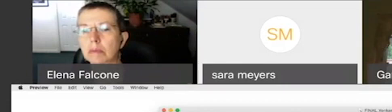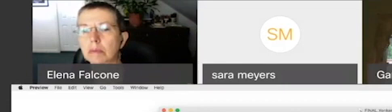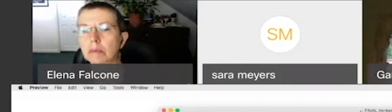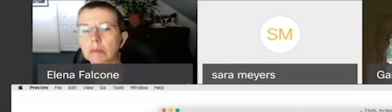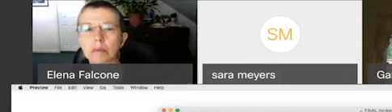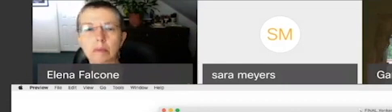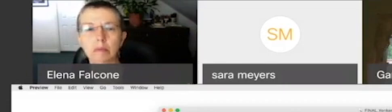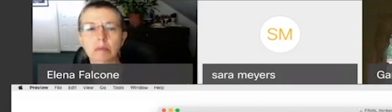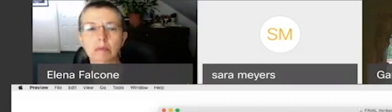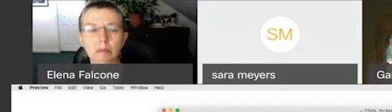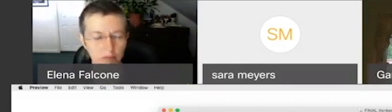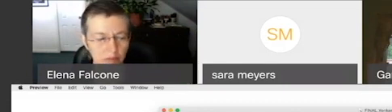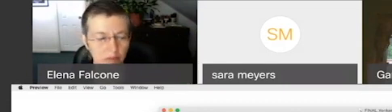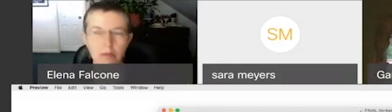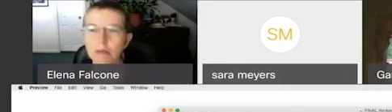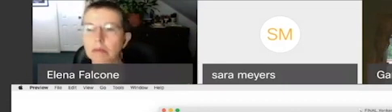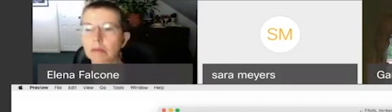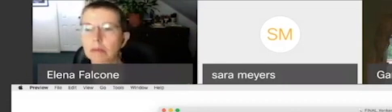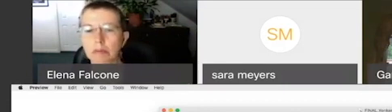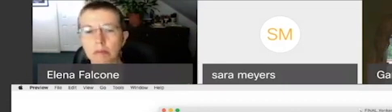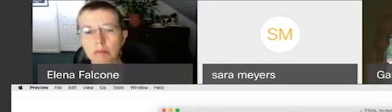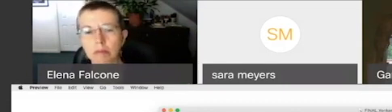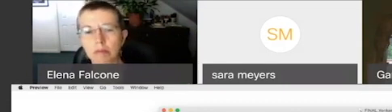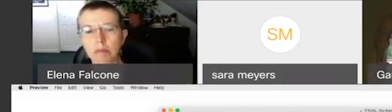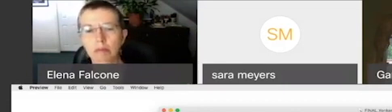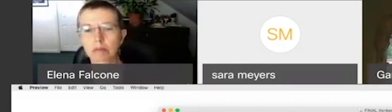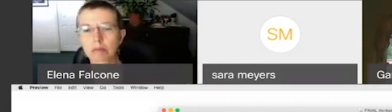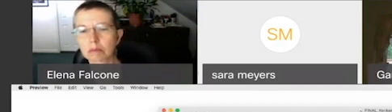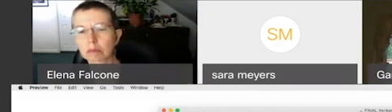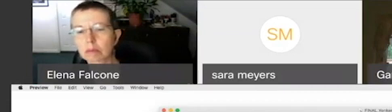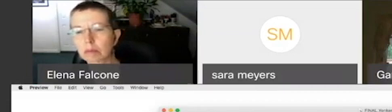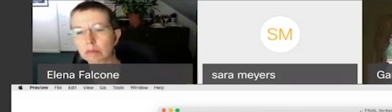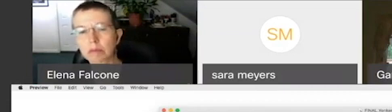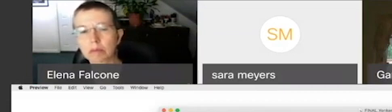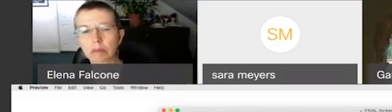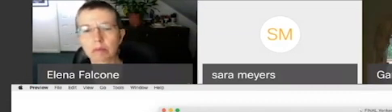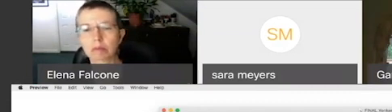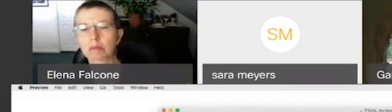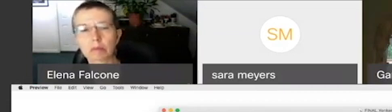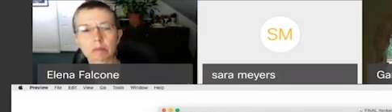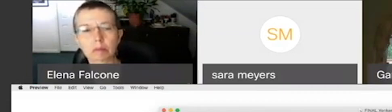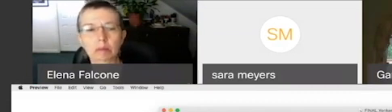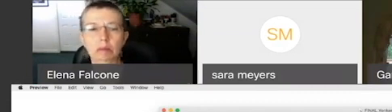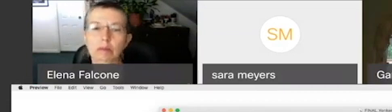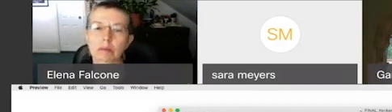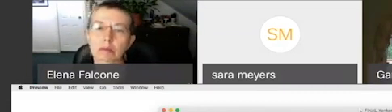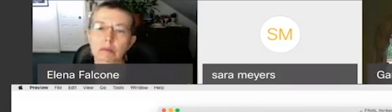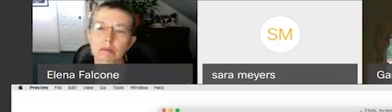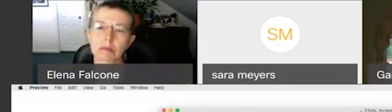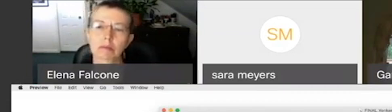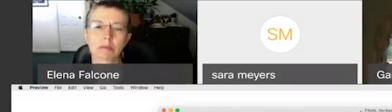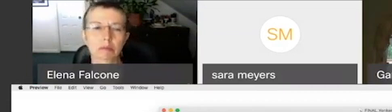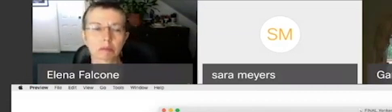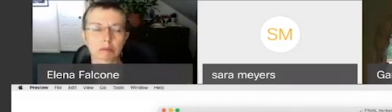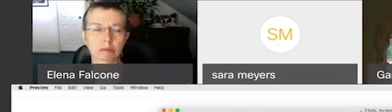is a new, with this new assessment process, they're only going to do it once a year. Currently, nursing assessments are